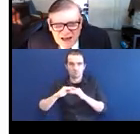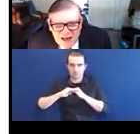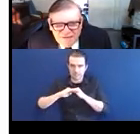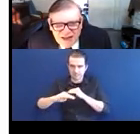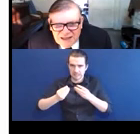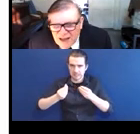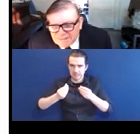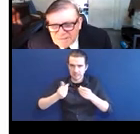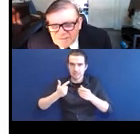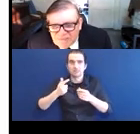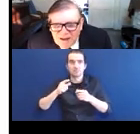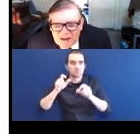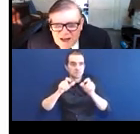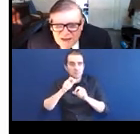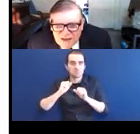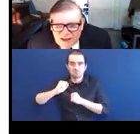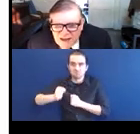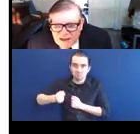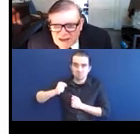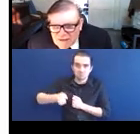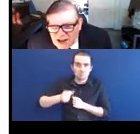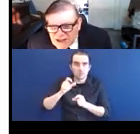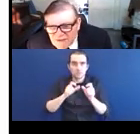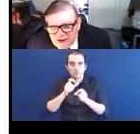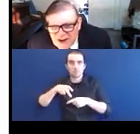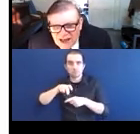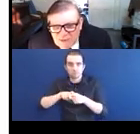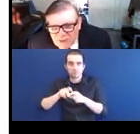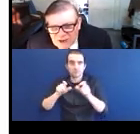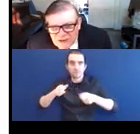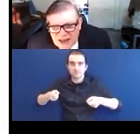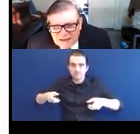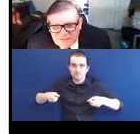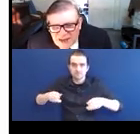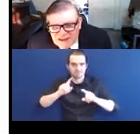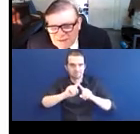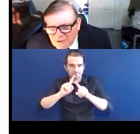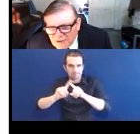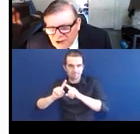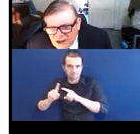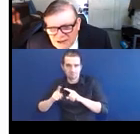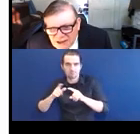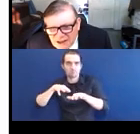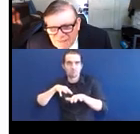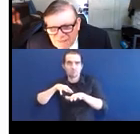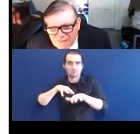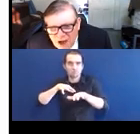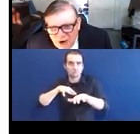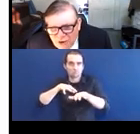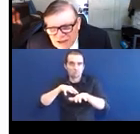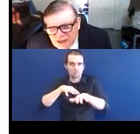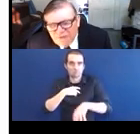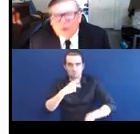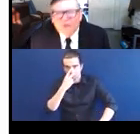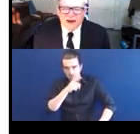says Felicia. They can rest for the night when we do that. It's April the 3rd, isn't it?